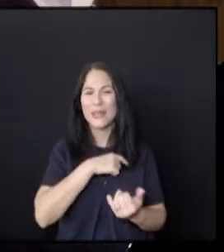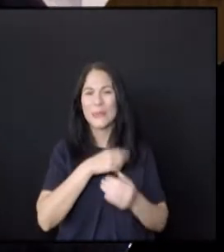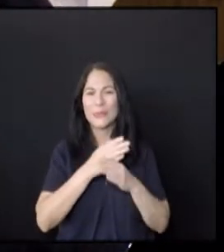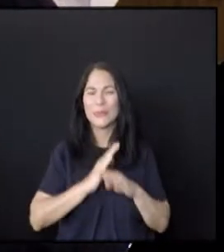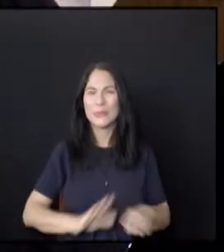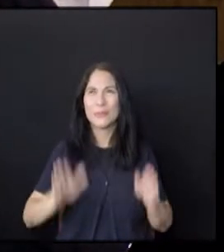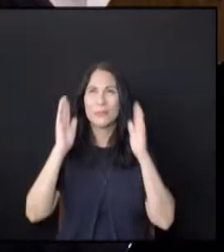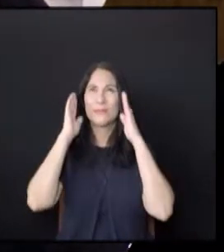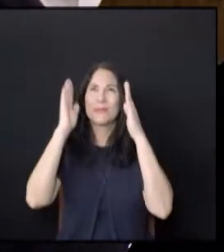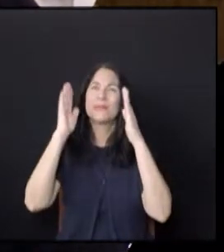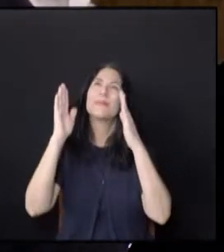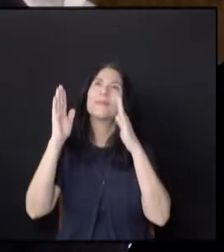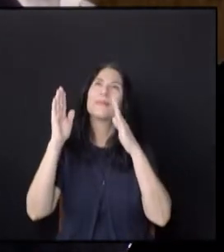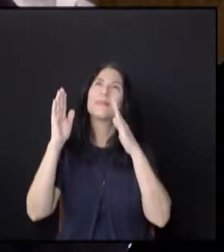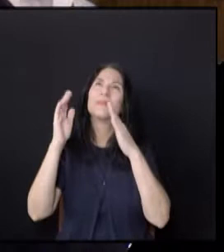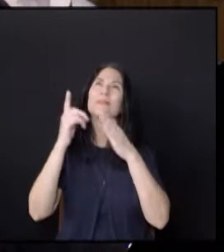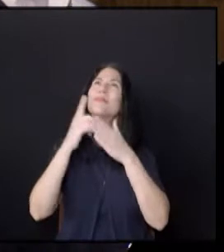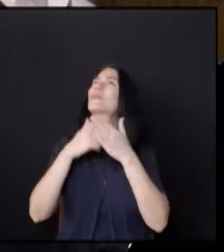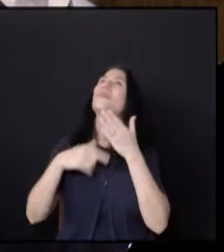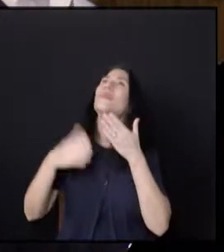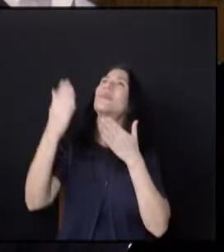do you have for us?